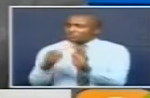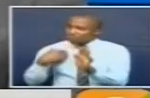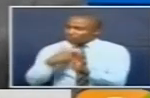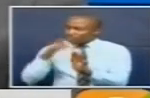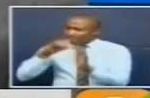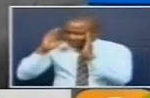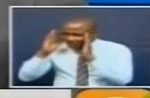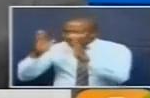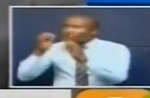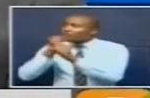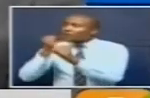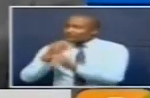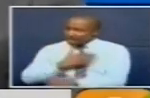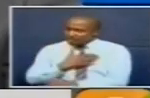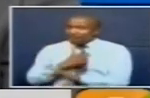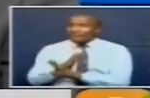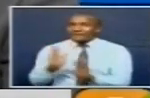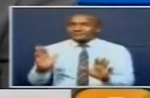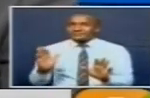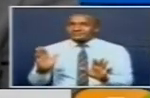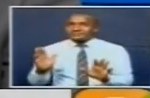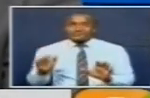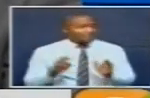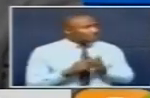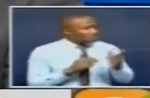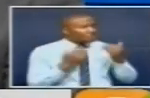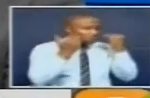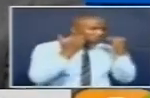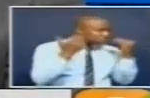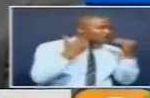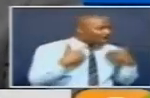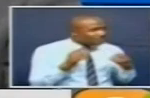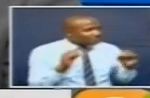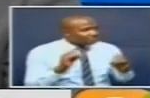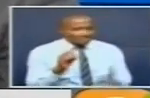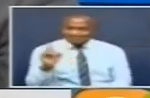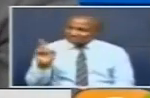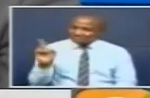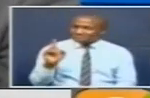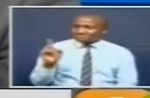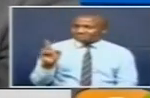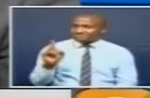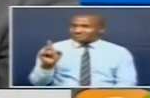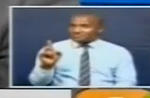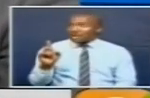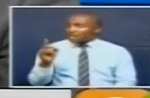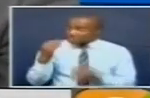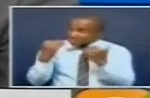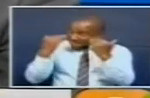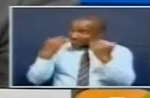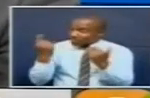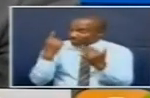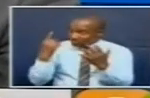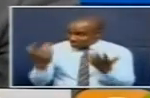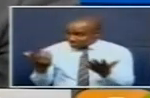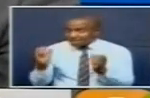on the ball. So you're not under any pressure from any quarter? We're not under any pressure. Uh-huh. The only pressure that we have is